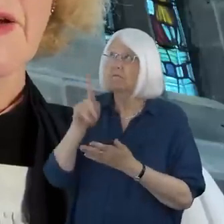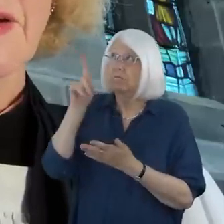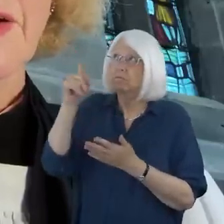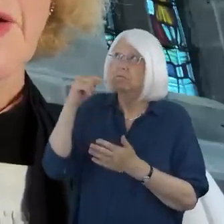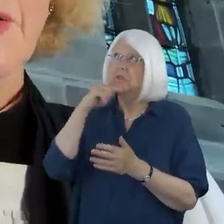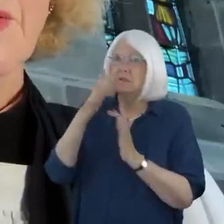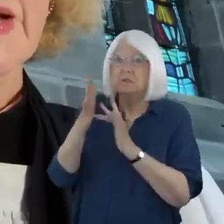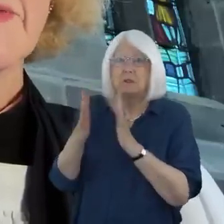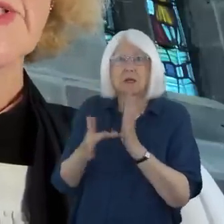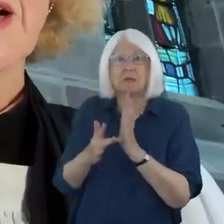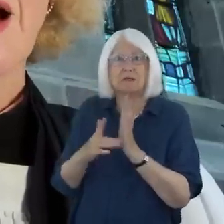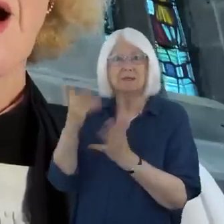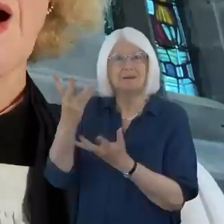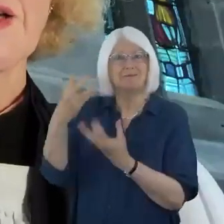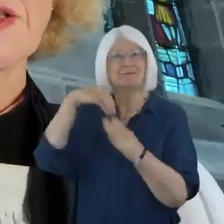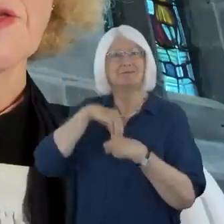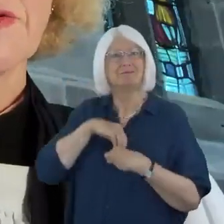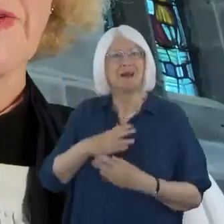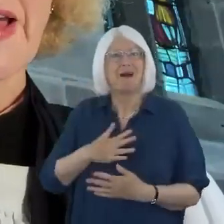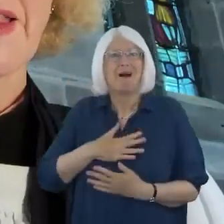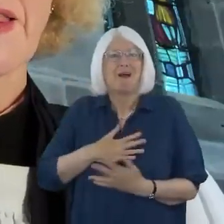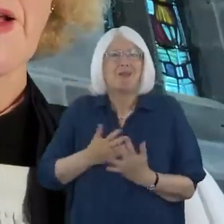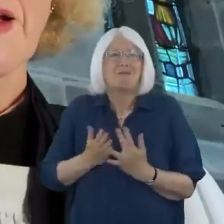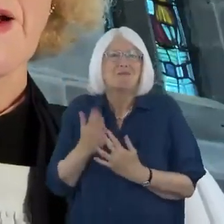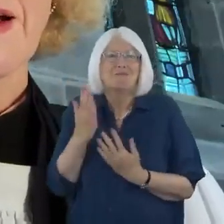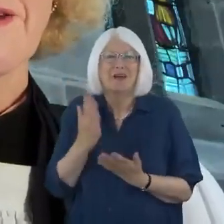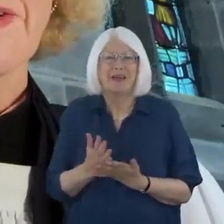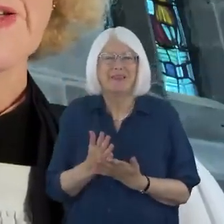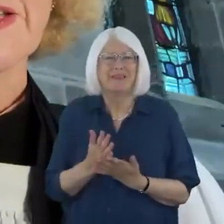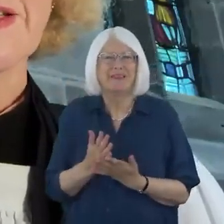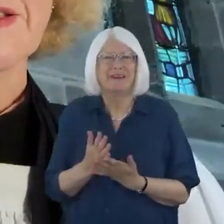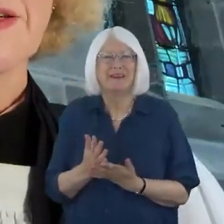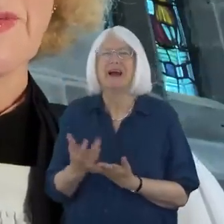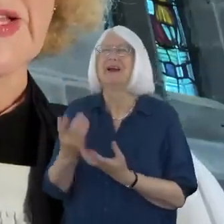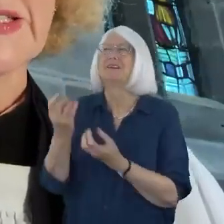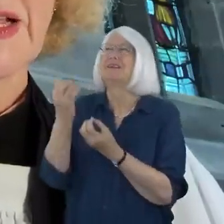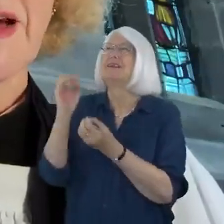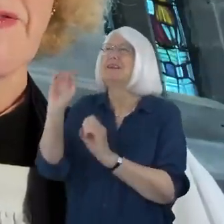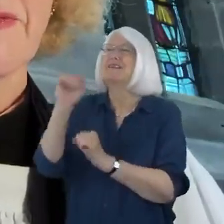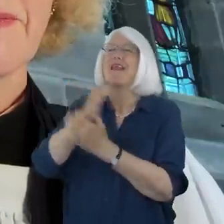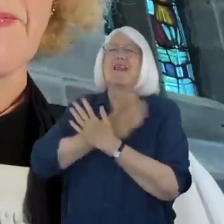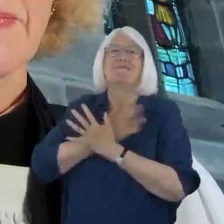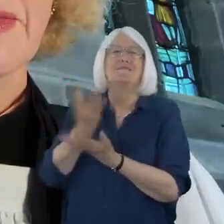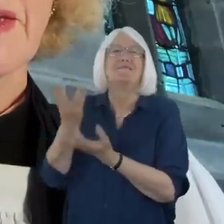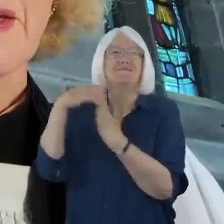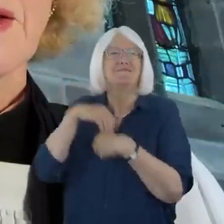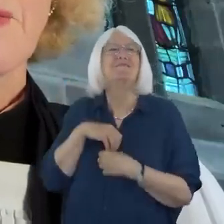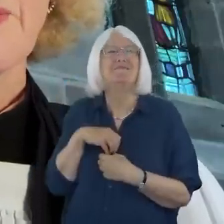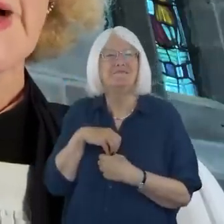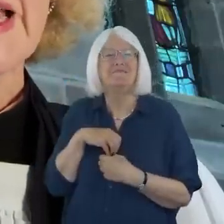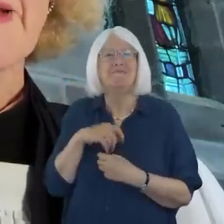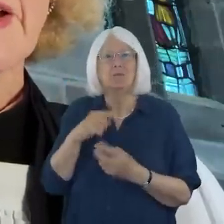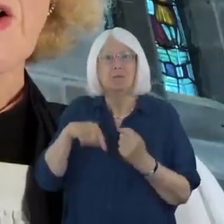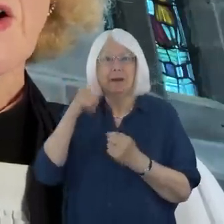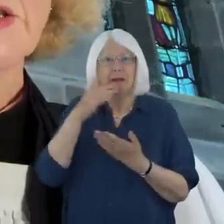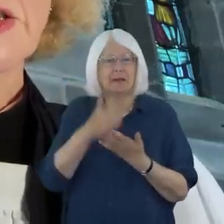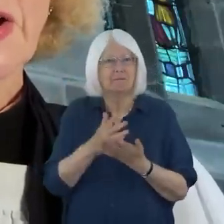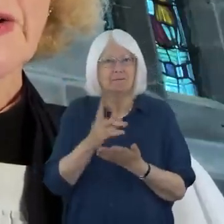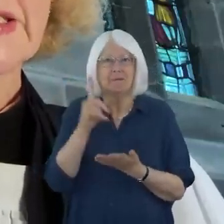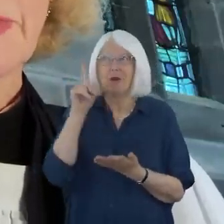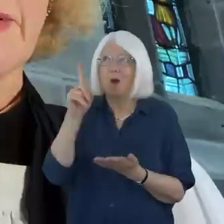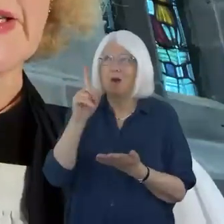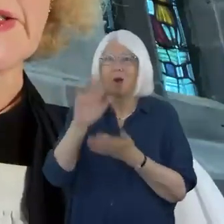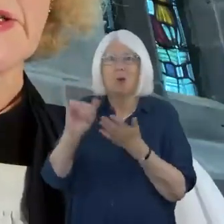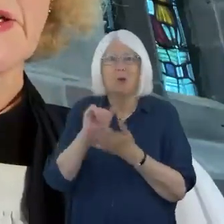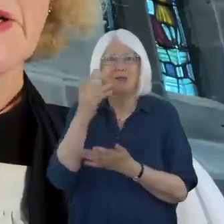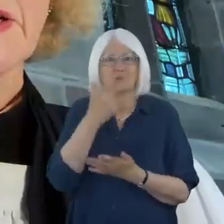Son, who lives in our hearts through faith and fills us with his love. We believe in God the